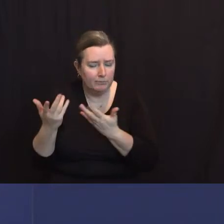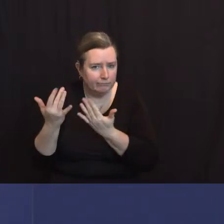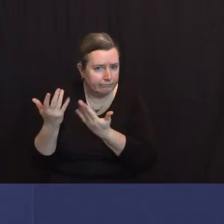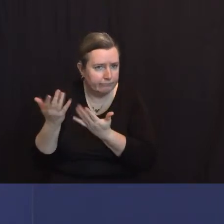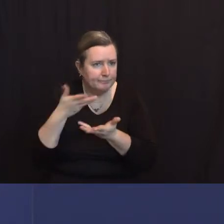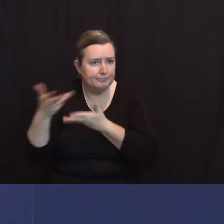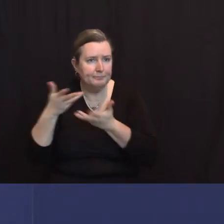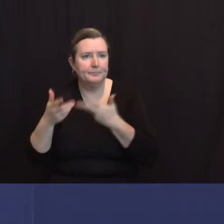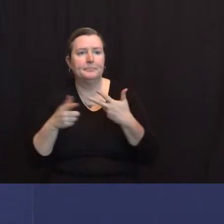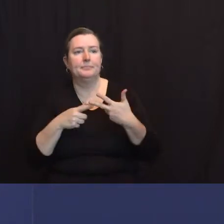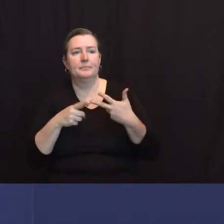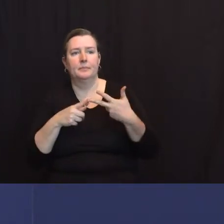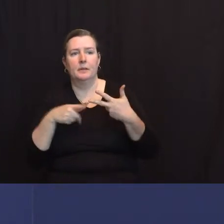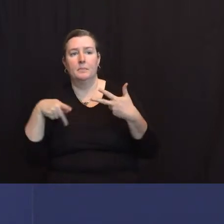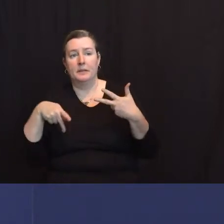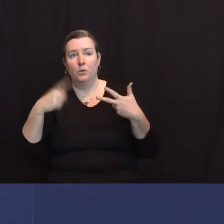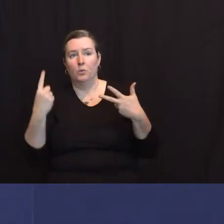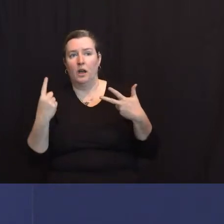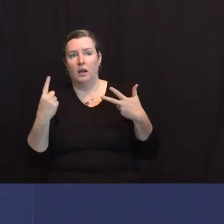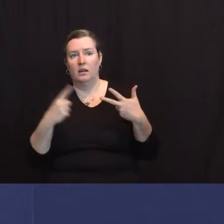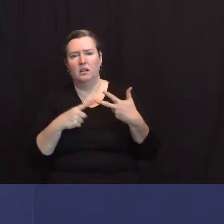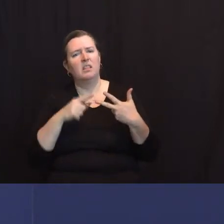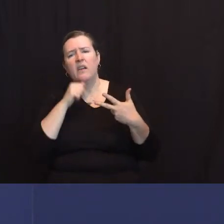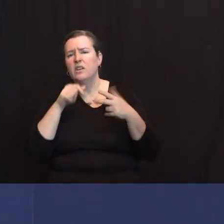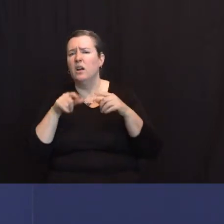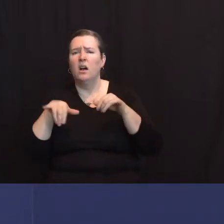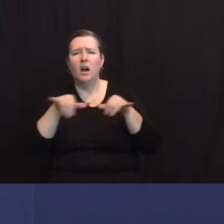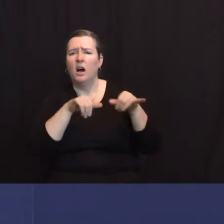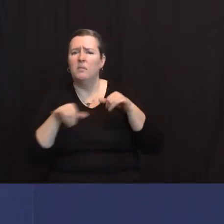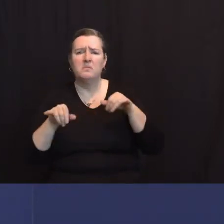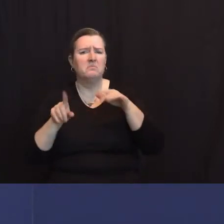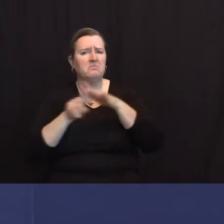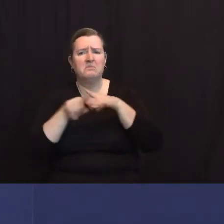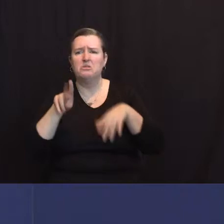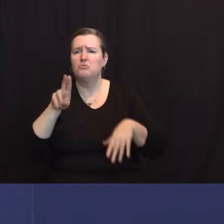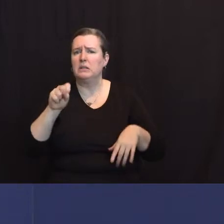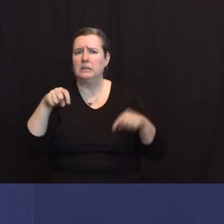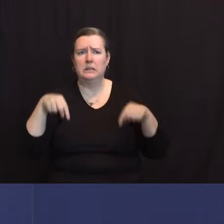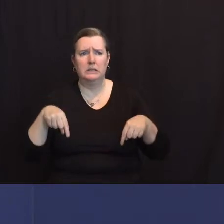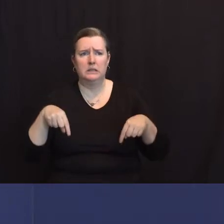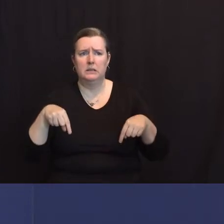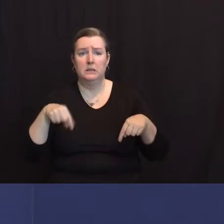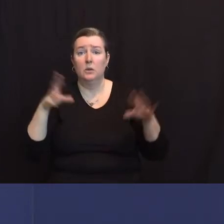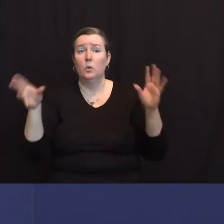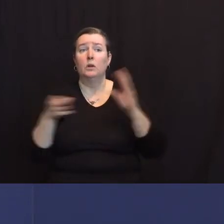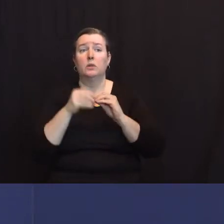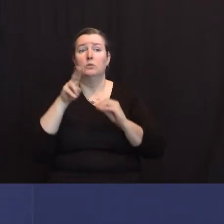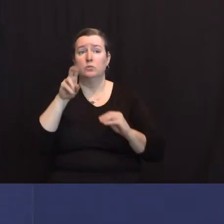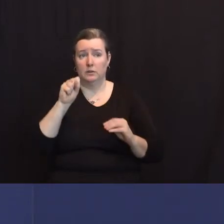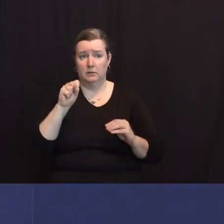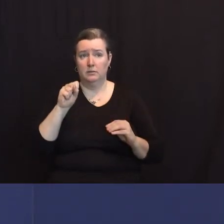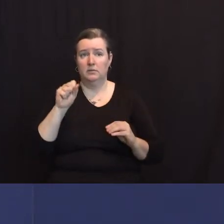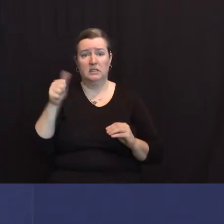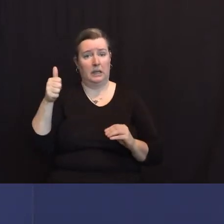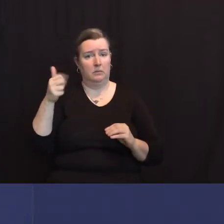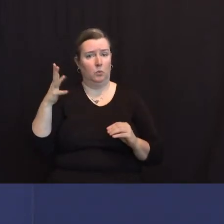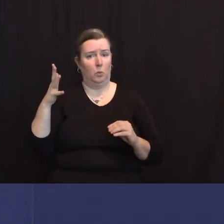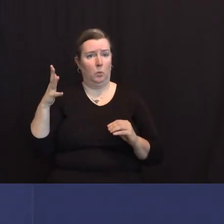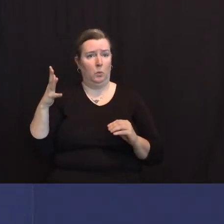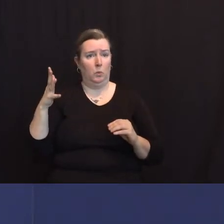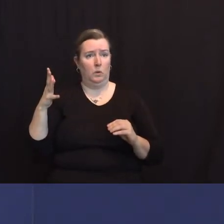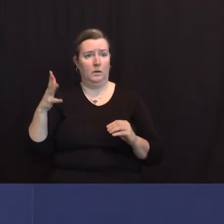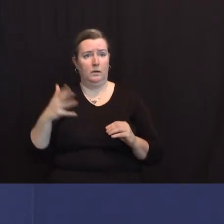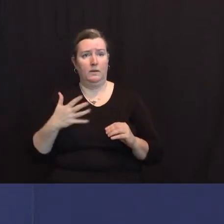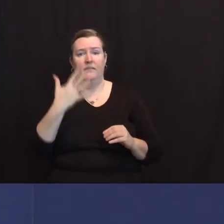relatively uncommon in the United States, with only 10 cases thus far identified in 5 states and